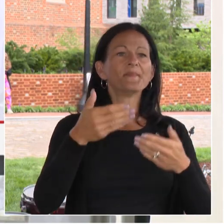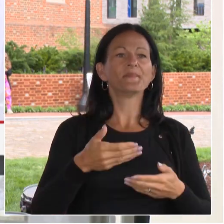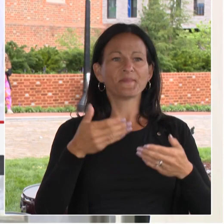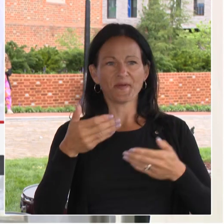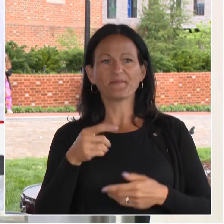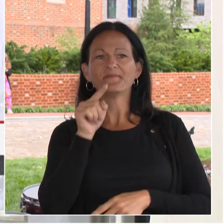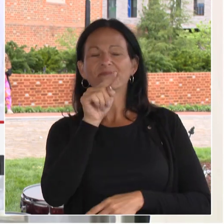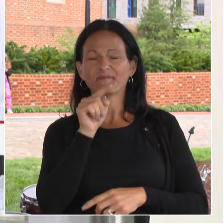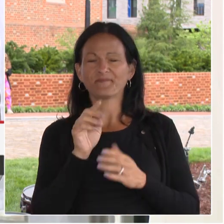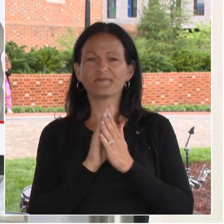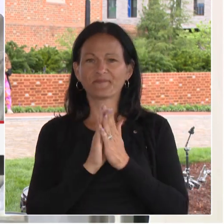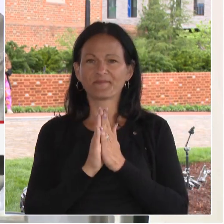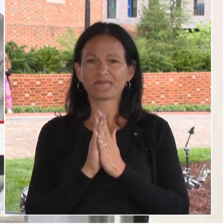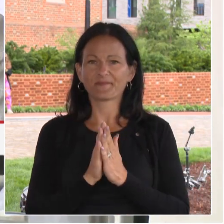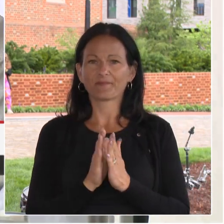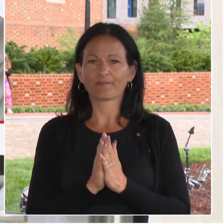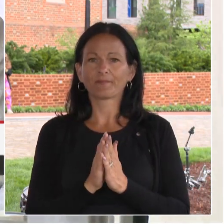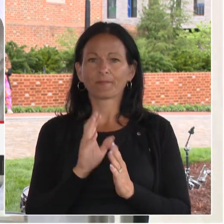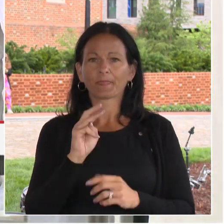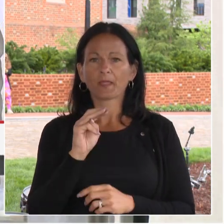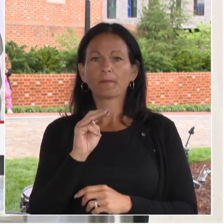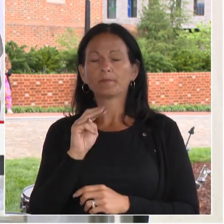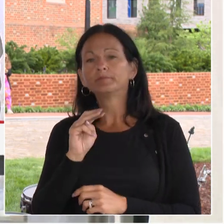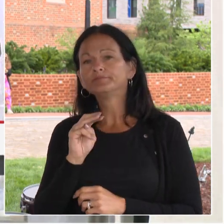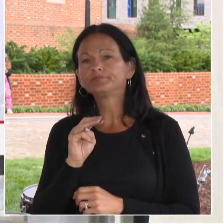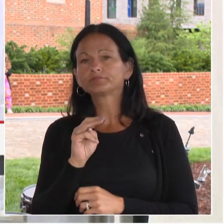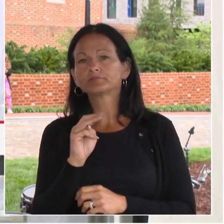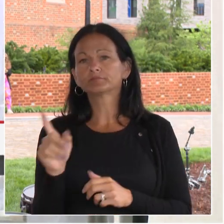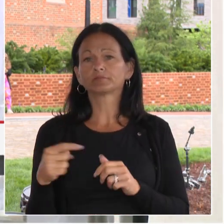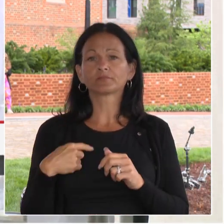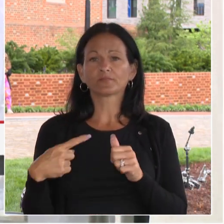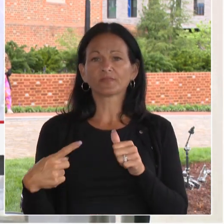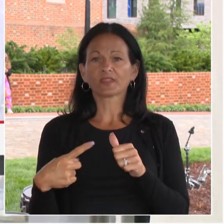Michael showed up to our first meeting with a hand sketch of this building and this